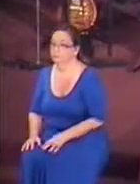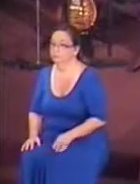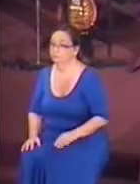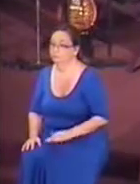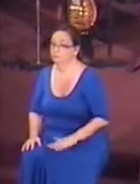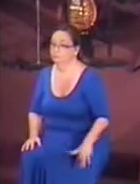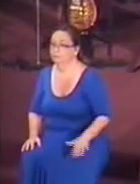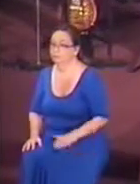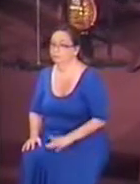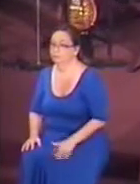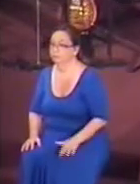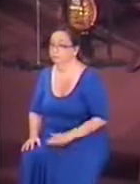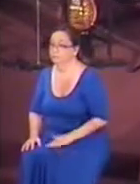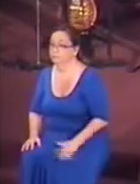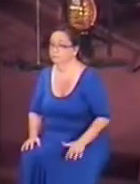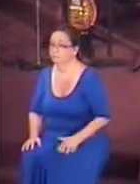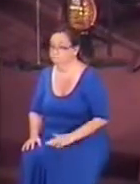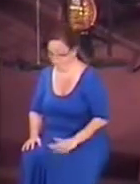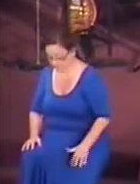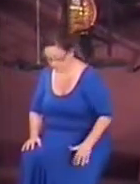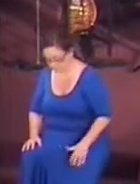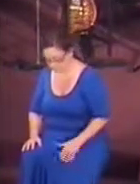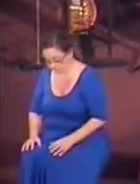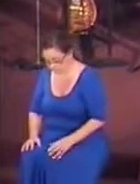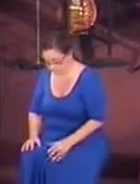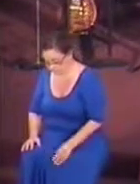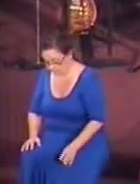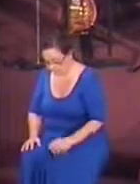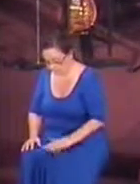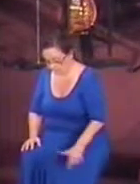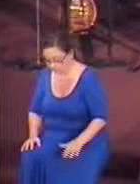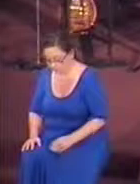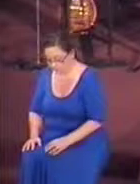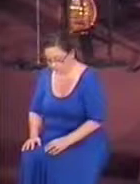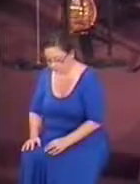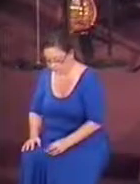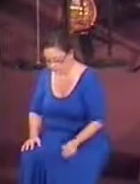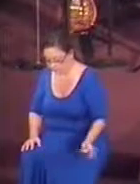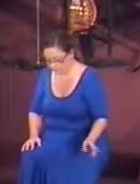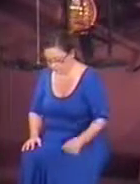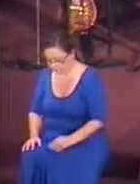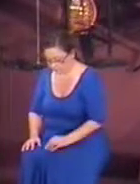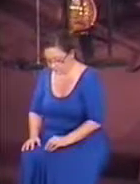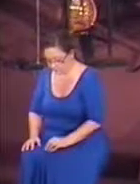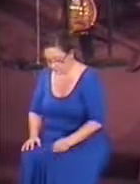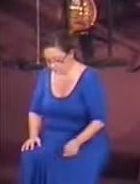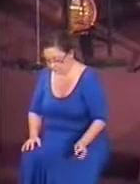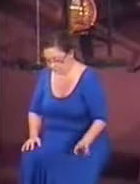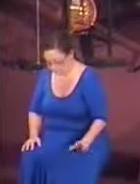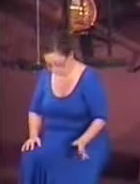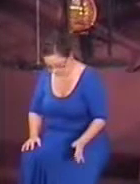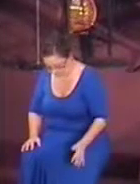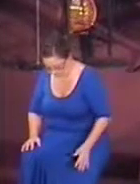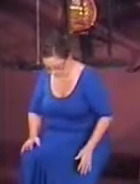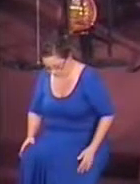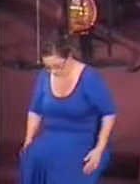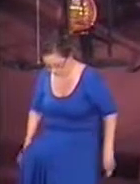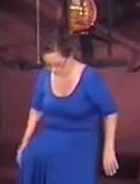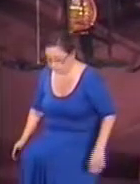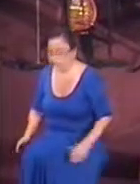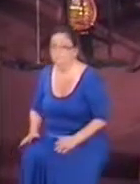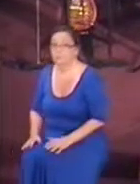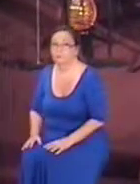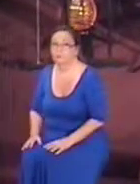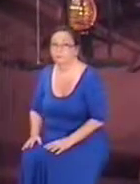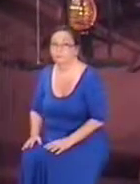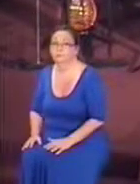walk, the lepers are cleansed, the deaf hear, the dead are raised, and the poor have the gospel